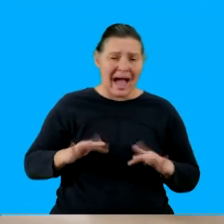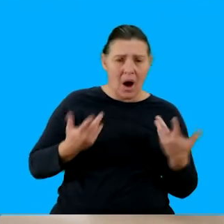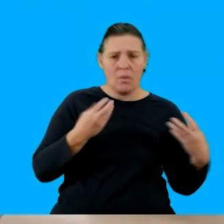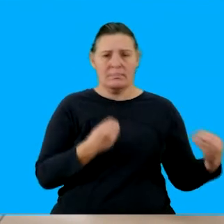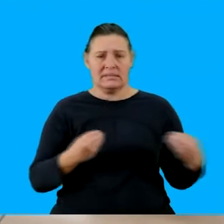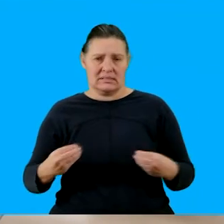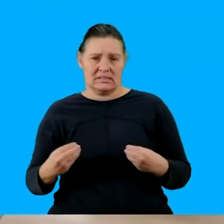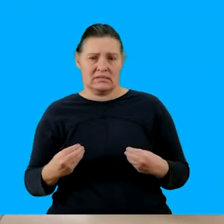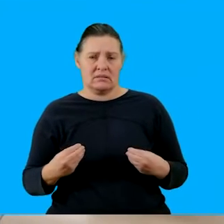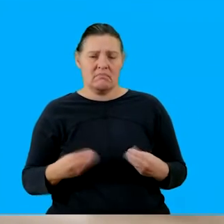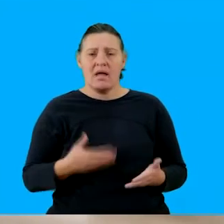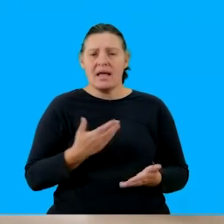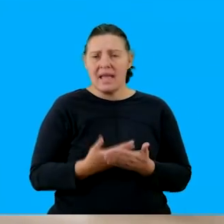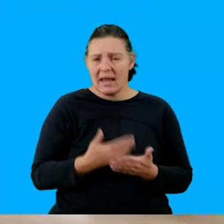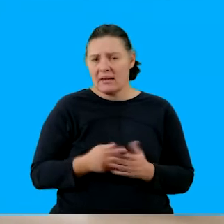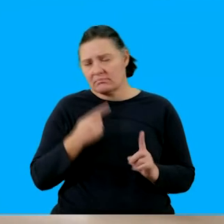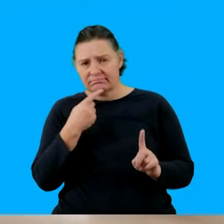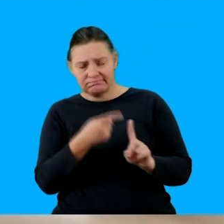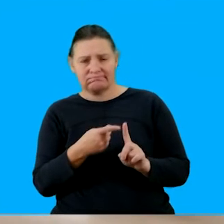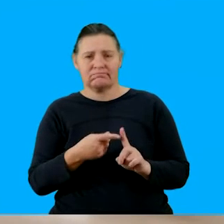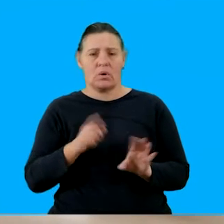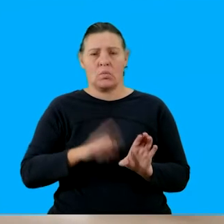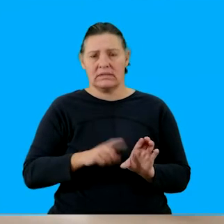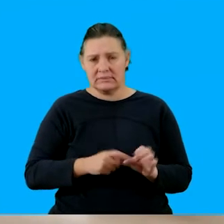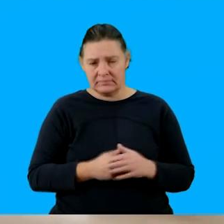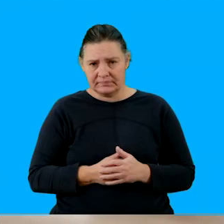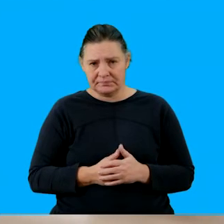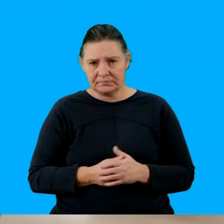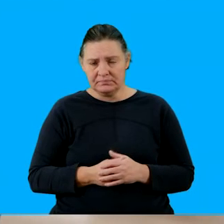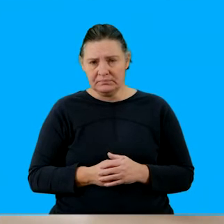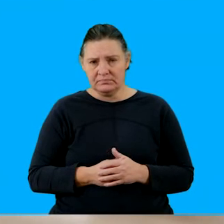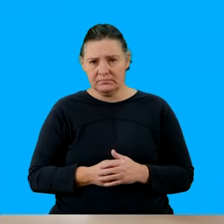the business build towards quality.